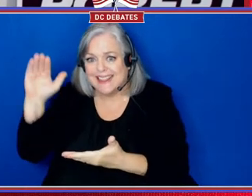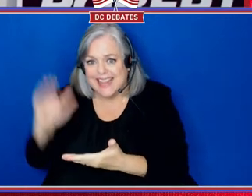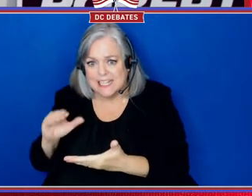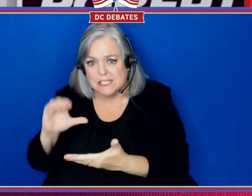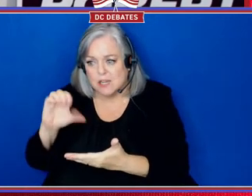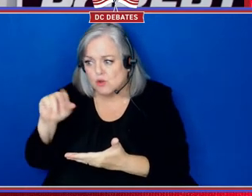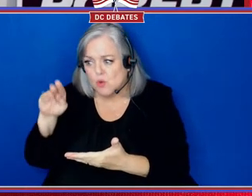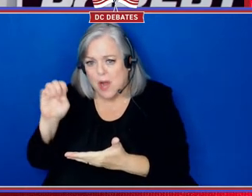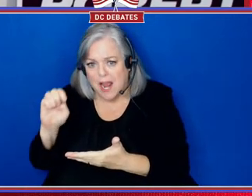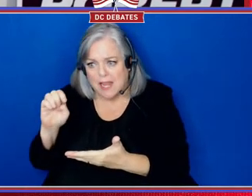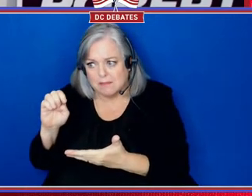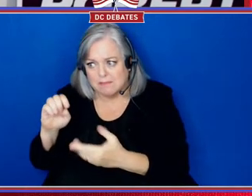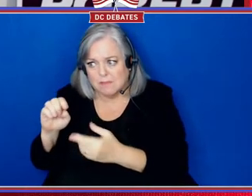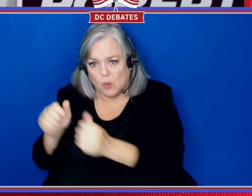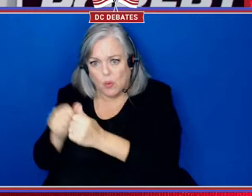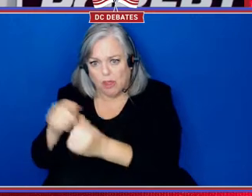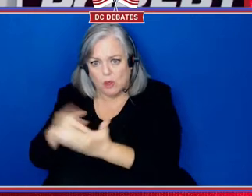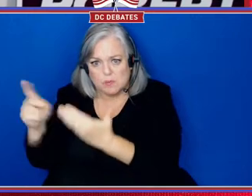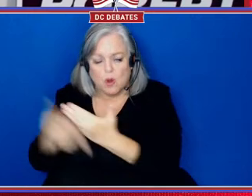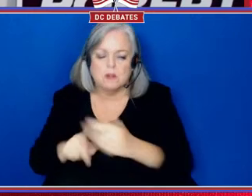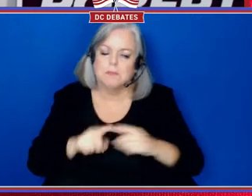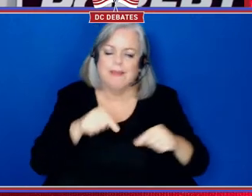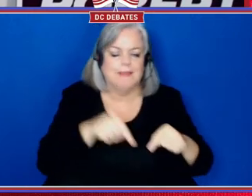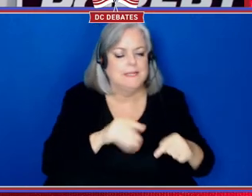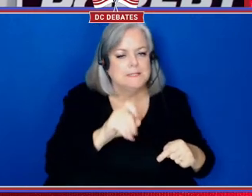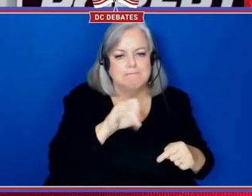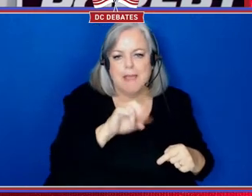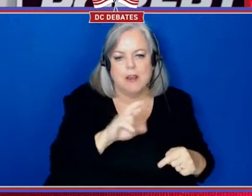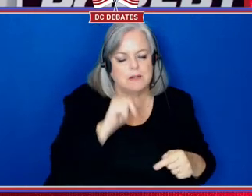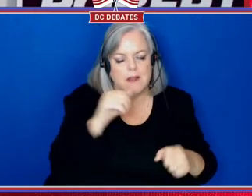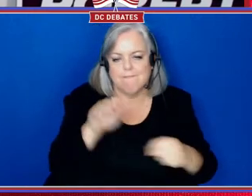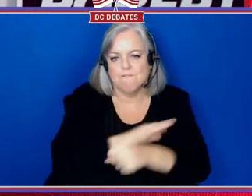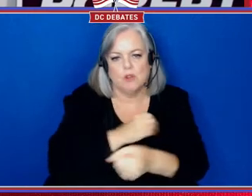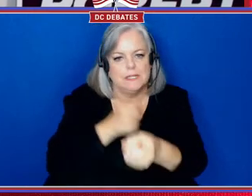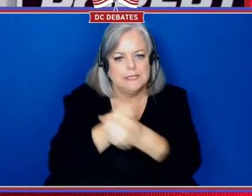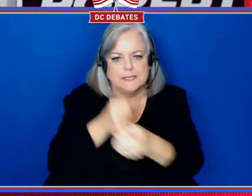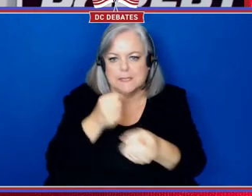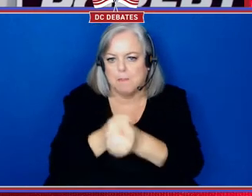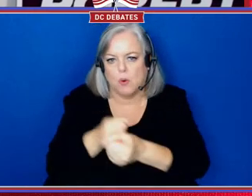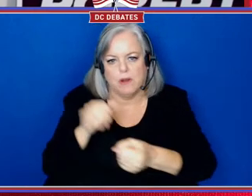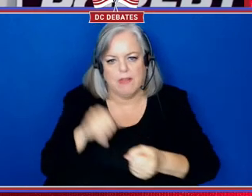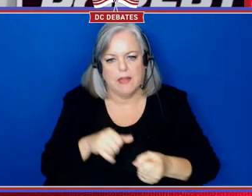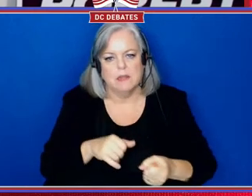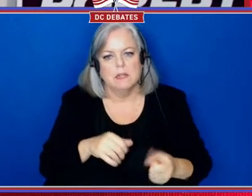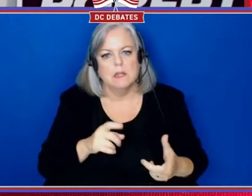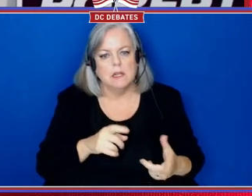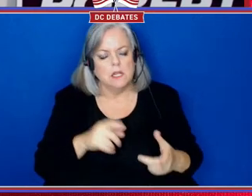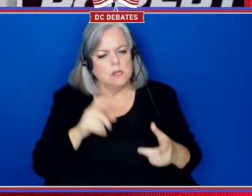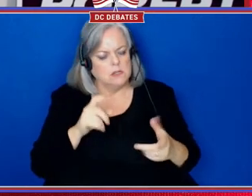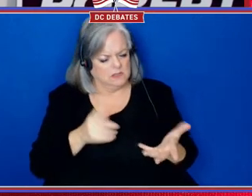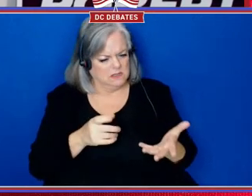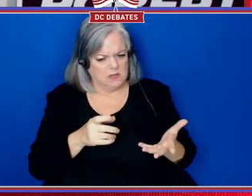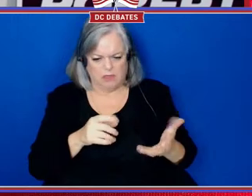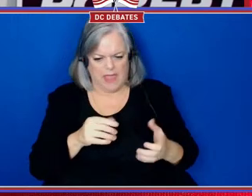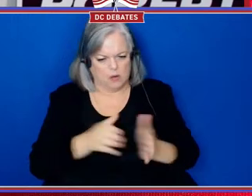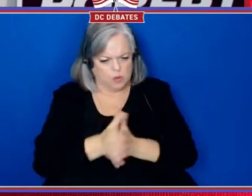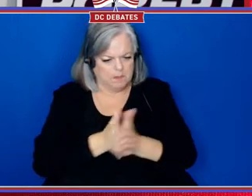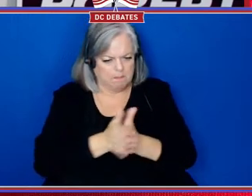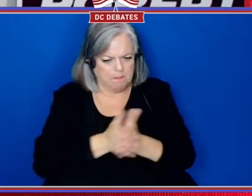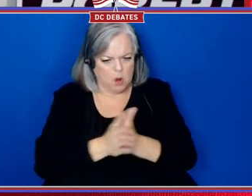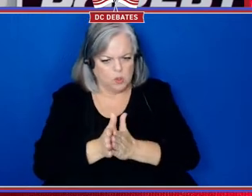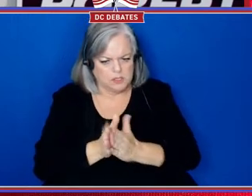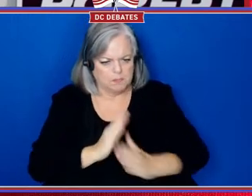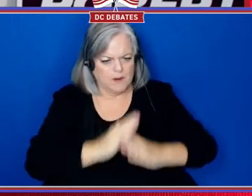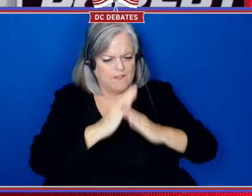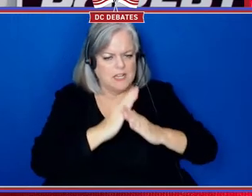supported violence intervention, so we have been treating what should be a robust violence prevention program as a pilot project. And as mayor,